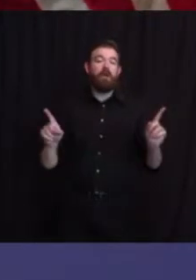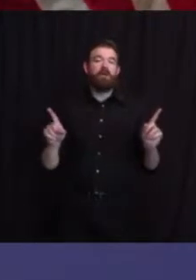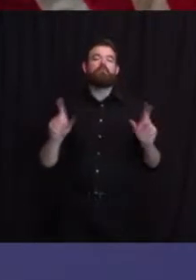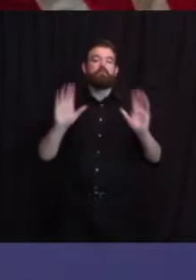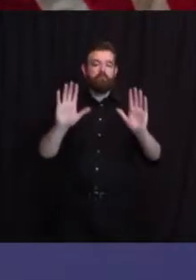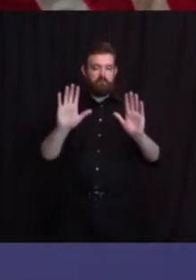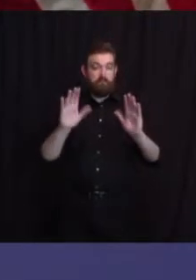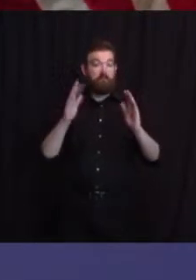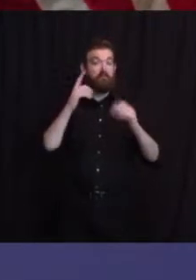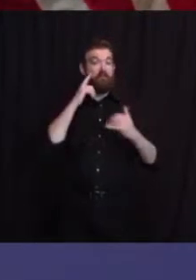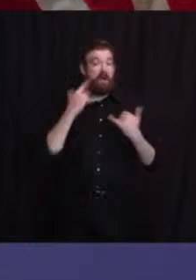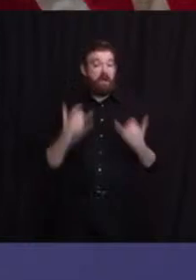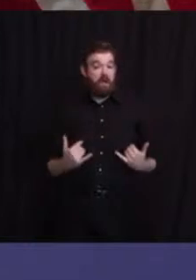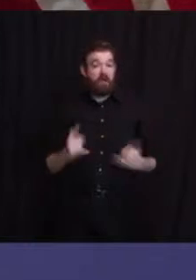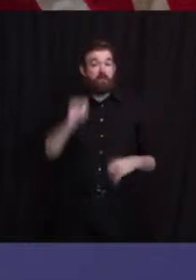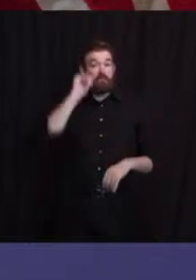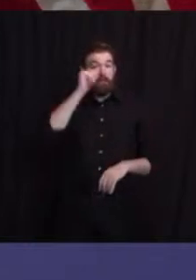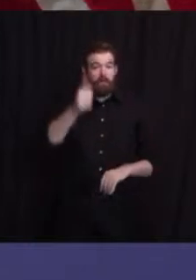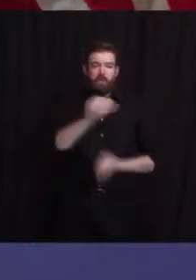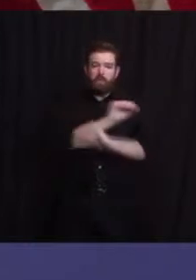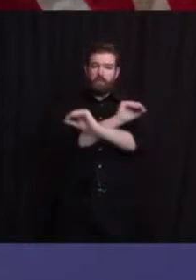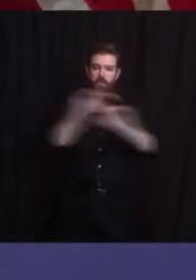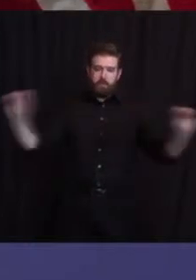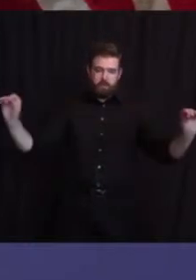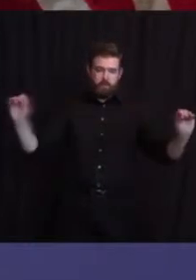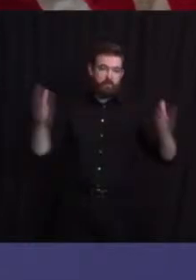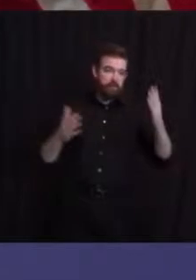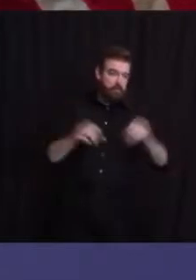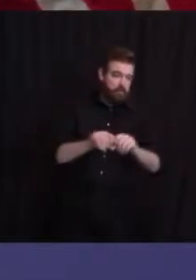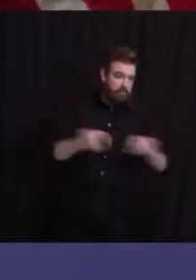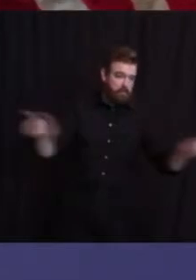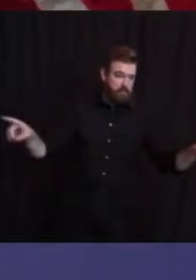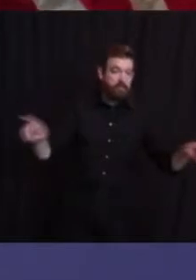Saturday. Martell, I see you back there. Thank you again for being here.